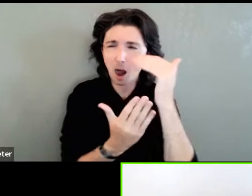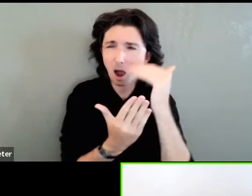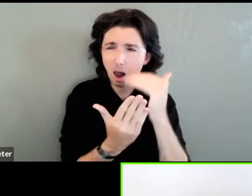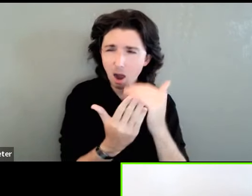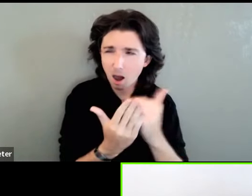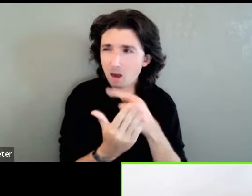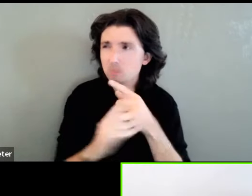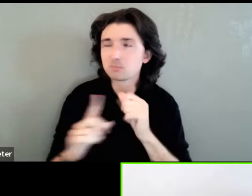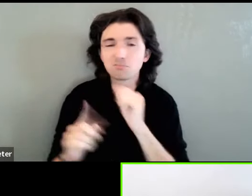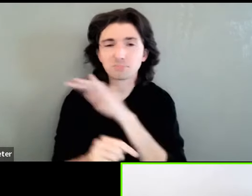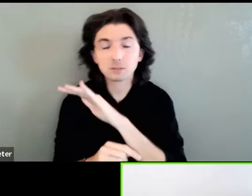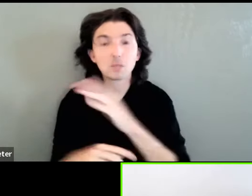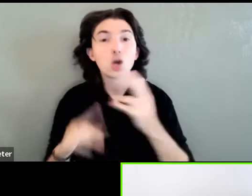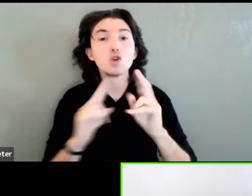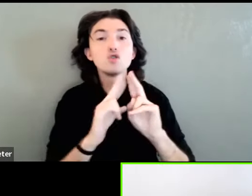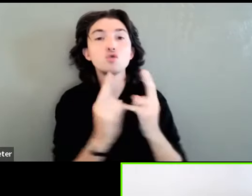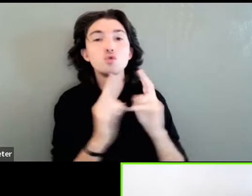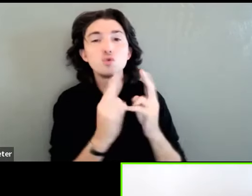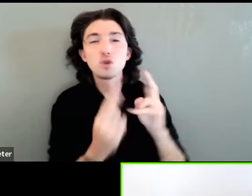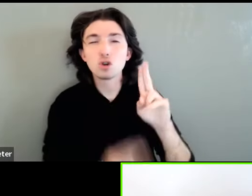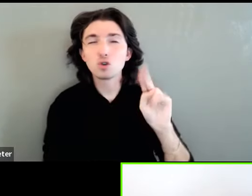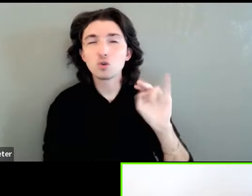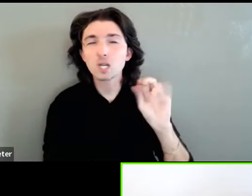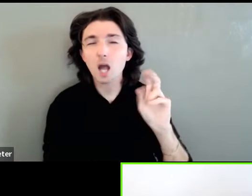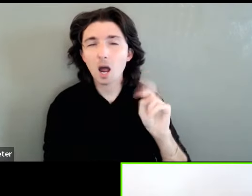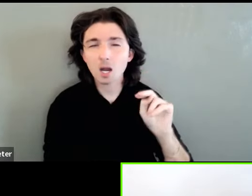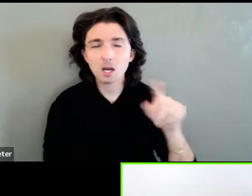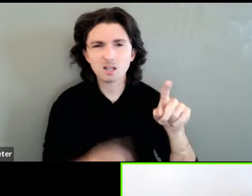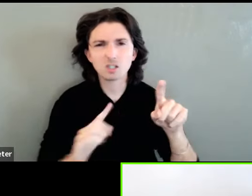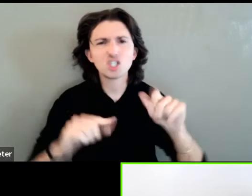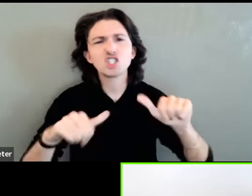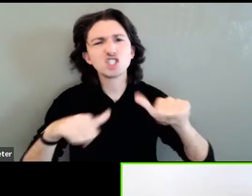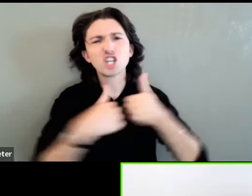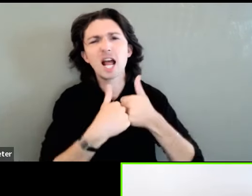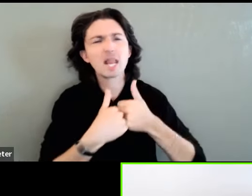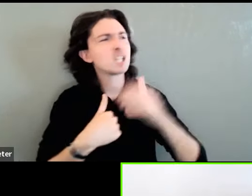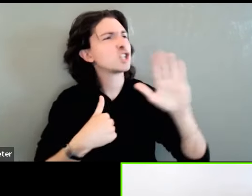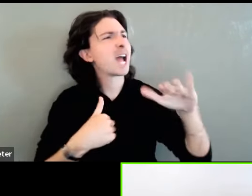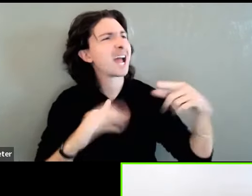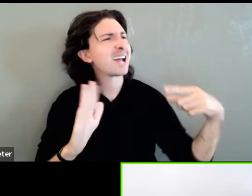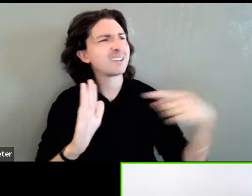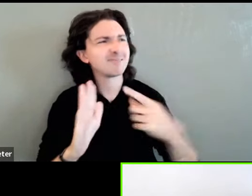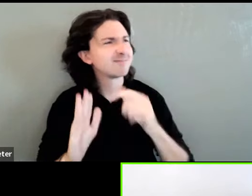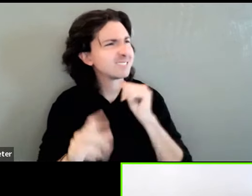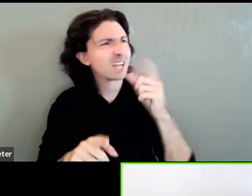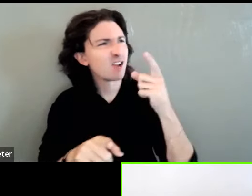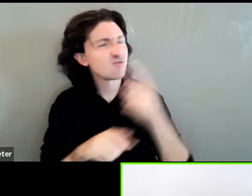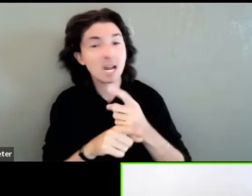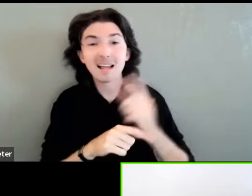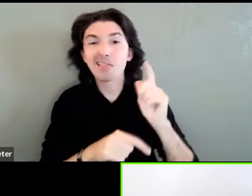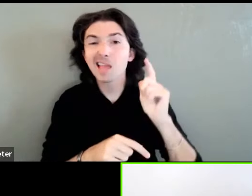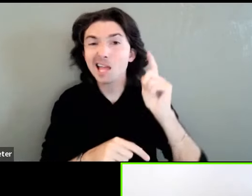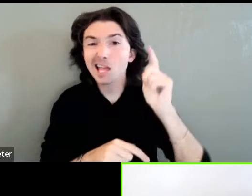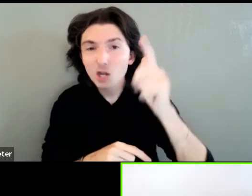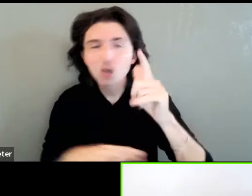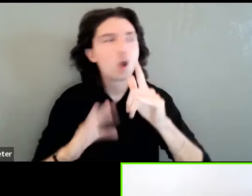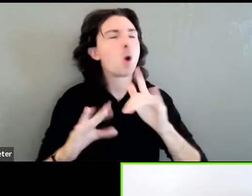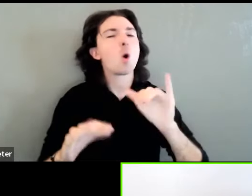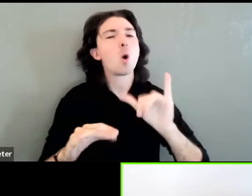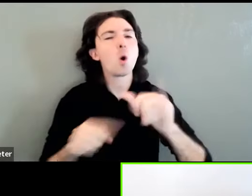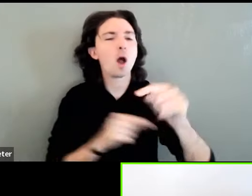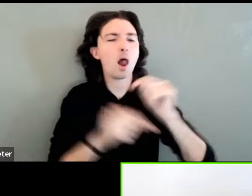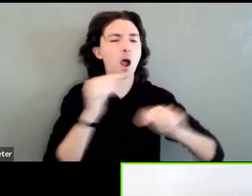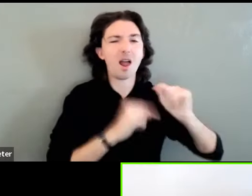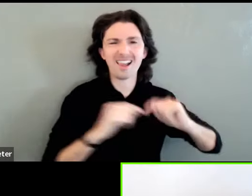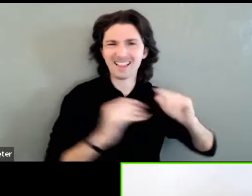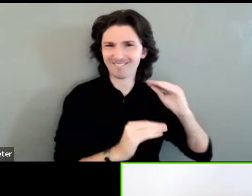if the union needs to challenge what's on the Exhibit G, which we can do if it's inaccurate. So again, have it corrected if possible. That's always ideal,